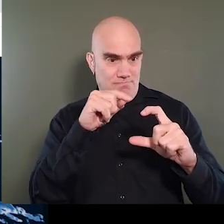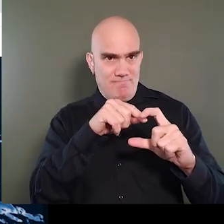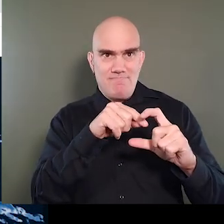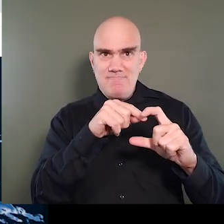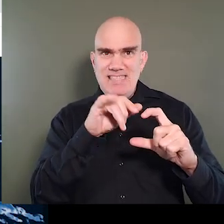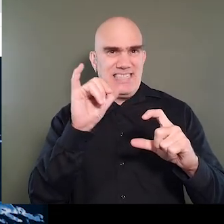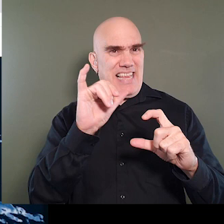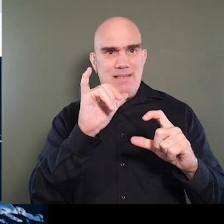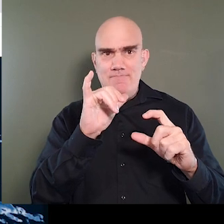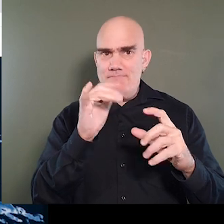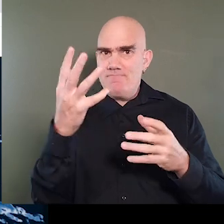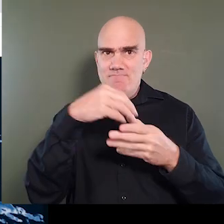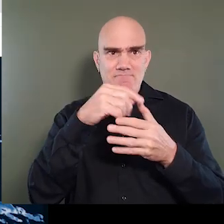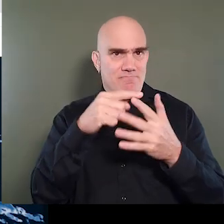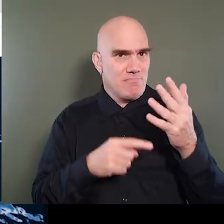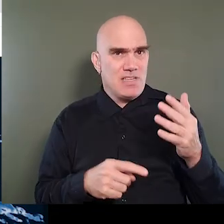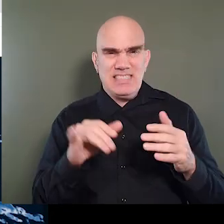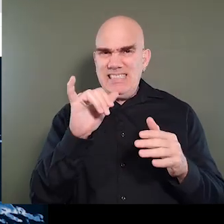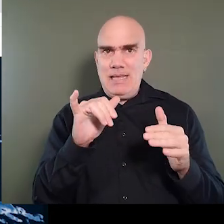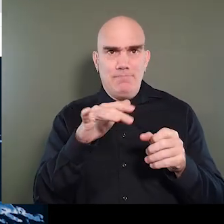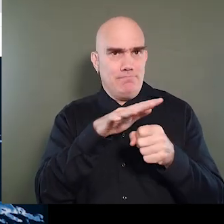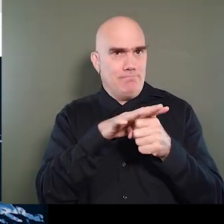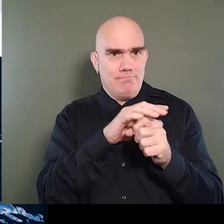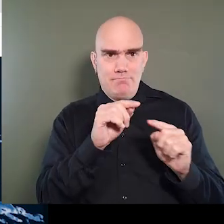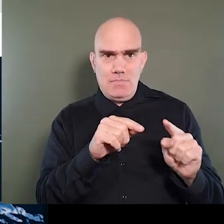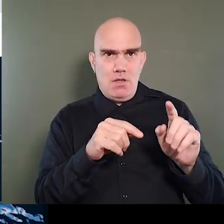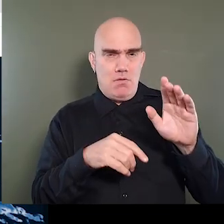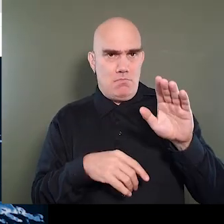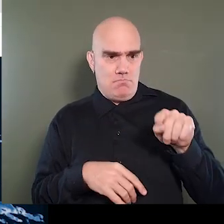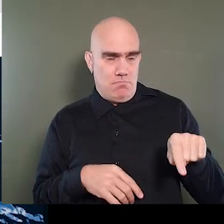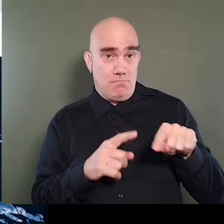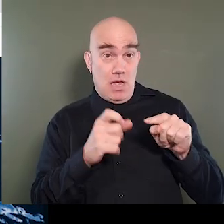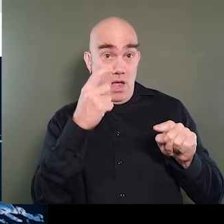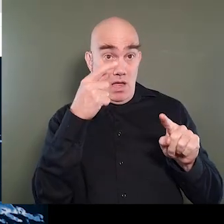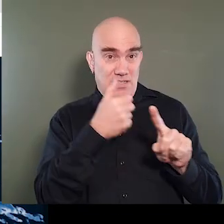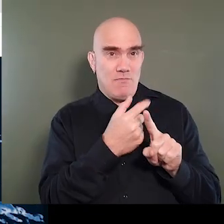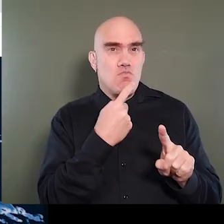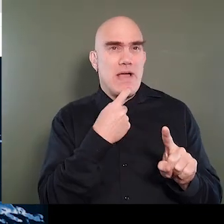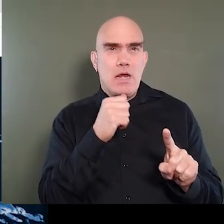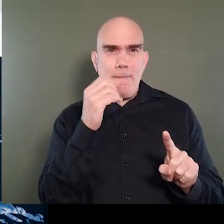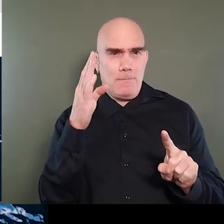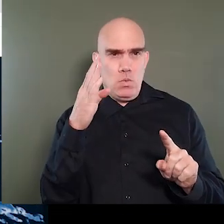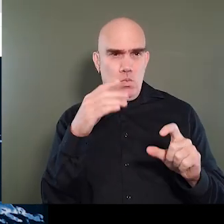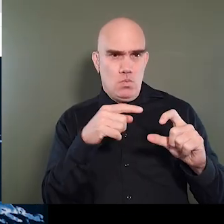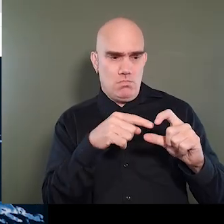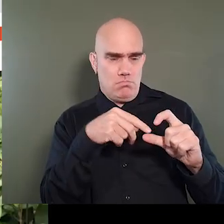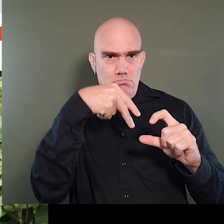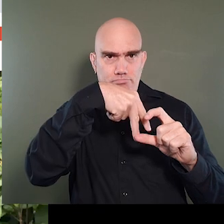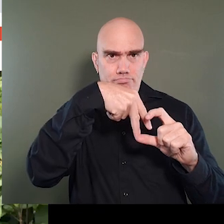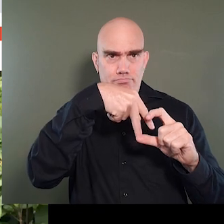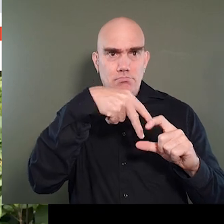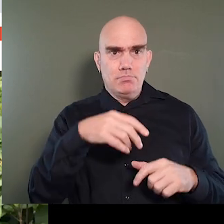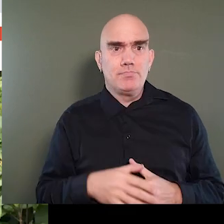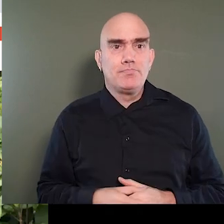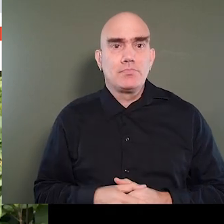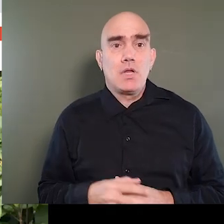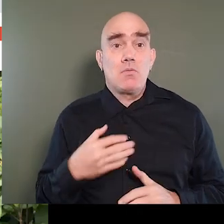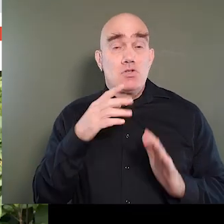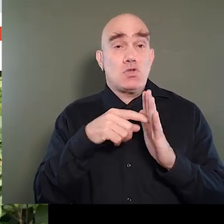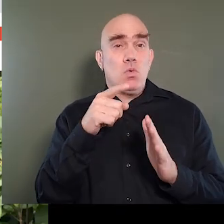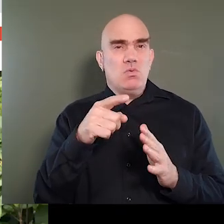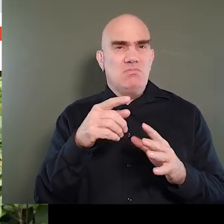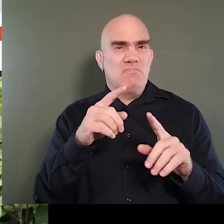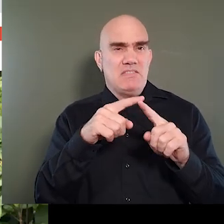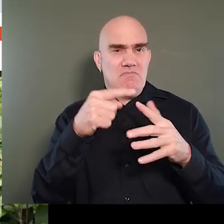has the same features. It's still in the bottom left-hand corner, but the widget is red instead of blue. I'm going to be